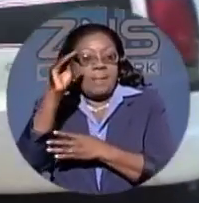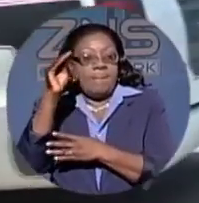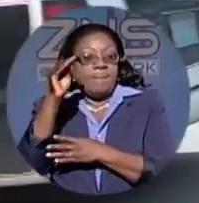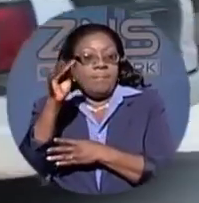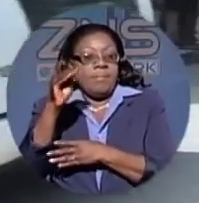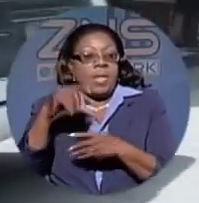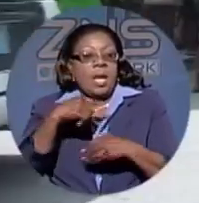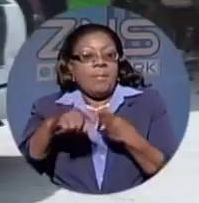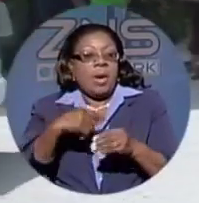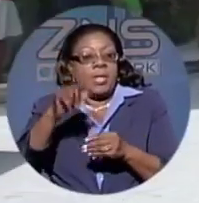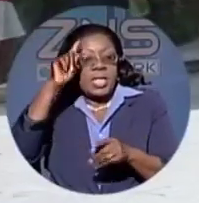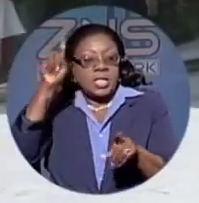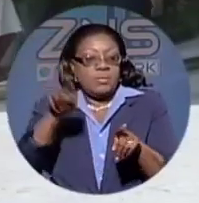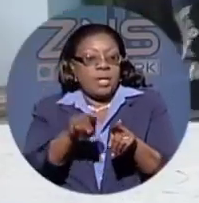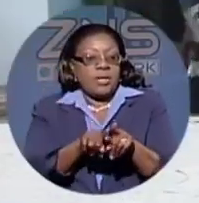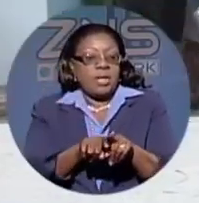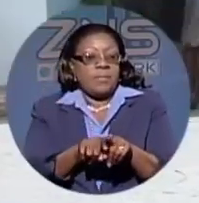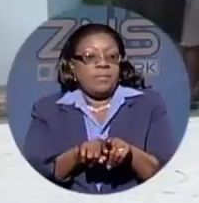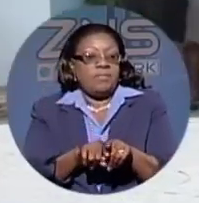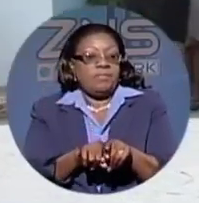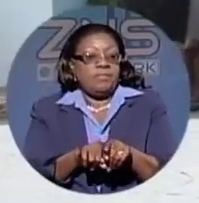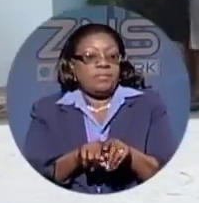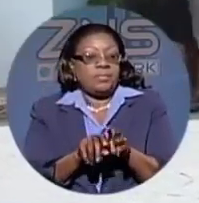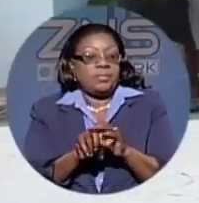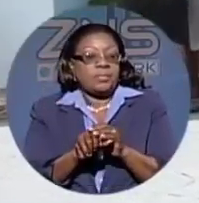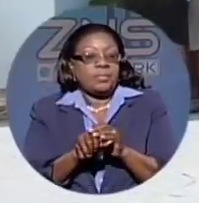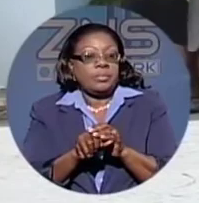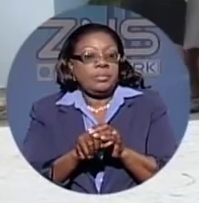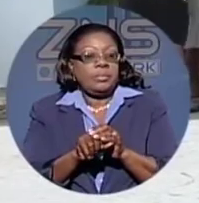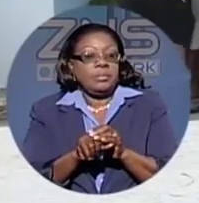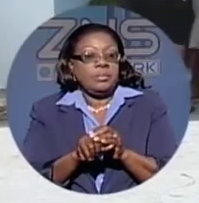of water in an effort to bring calm.